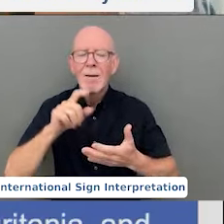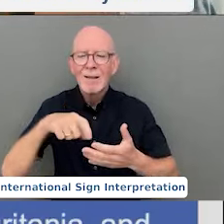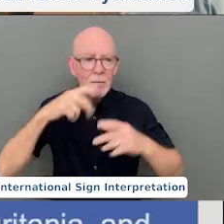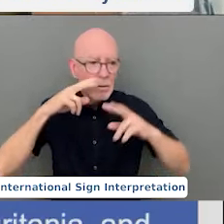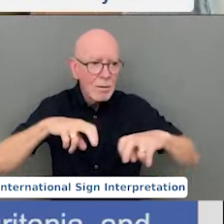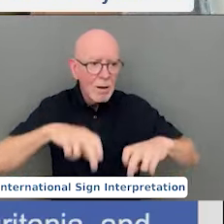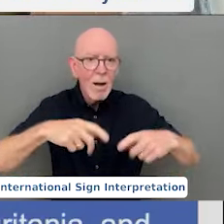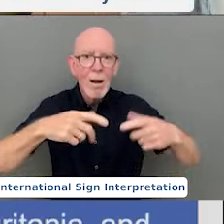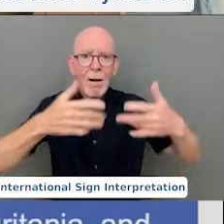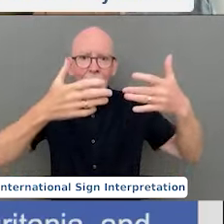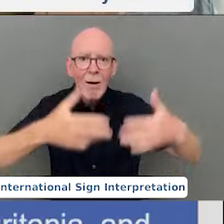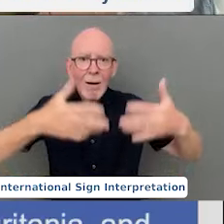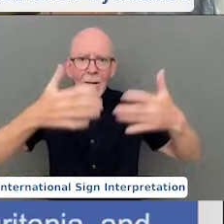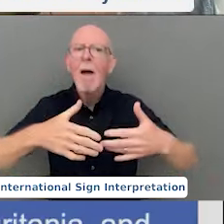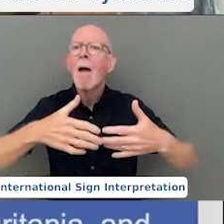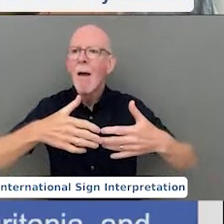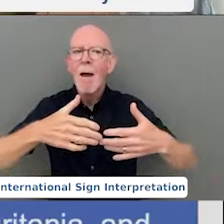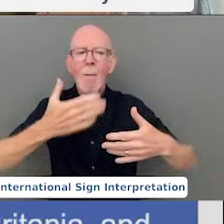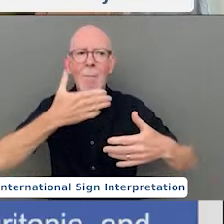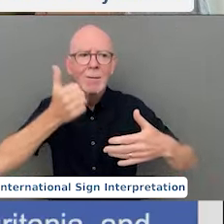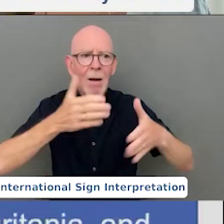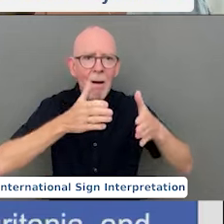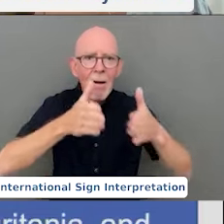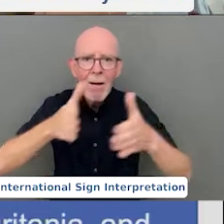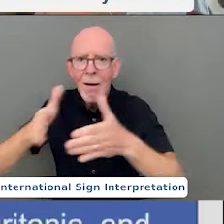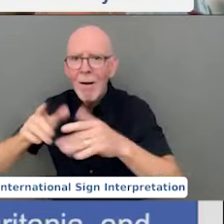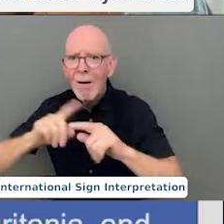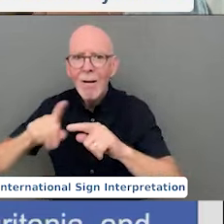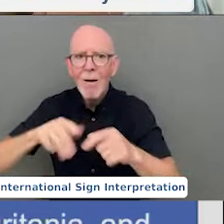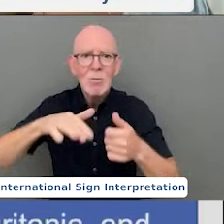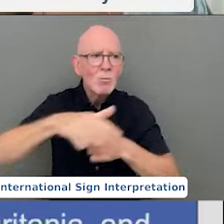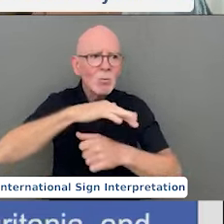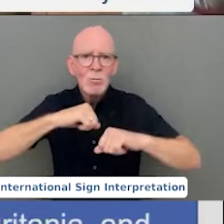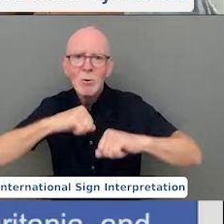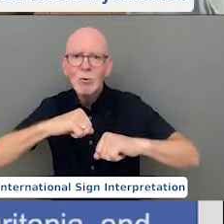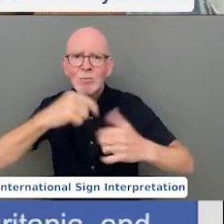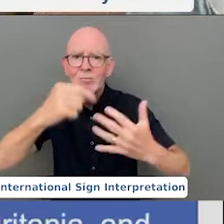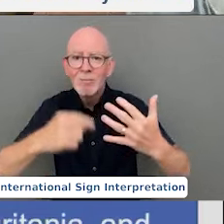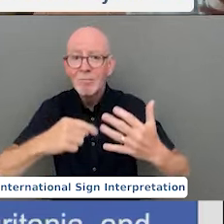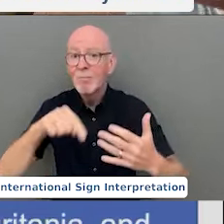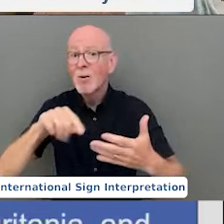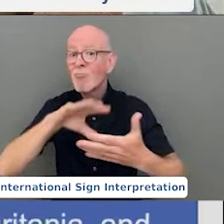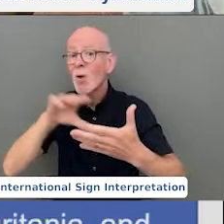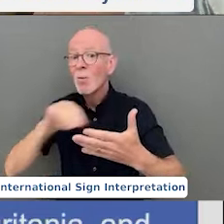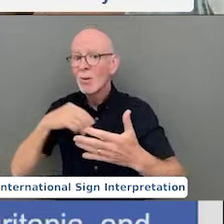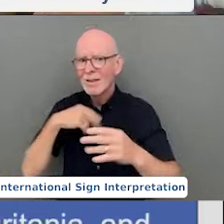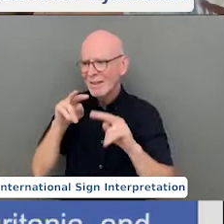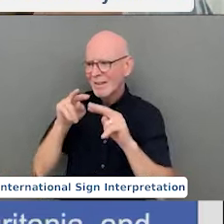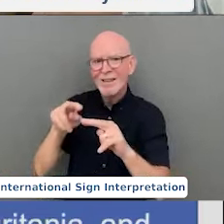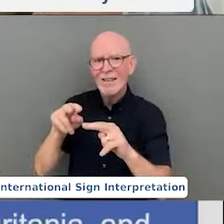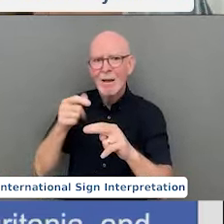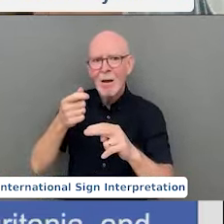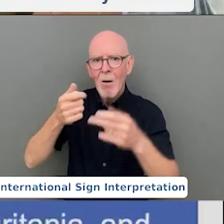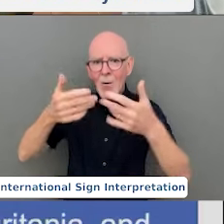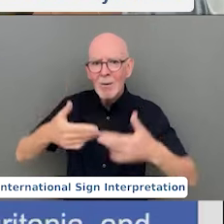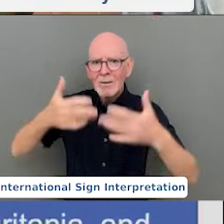key headline is really to say that generally that costing is better established. We have better data,